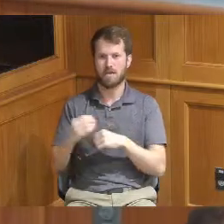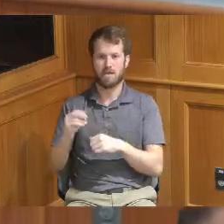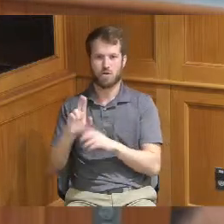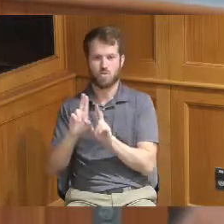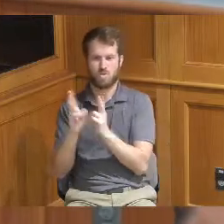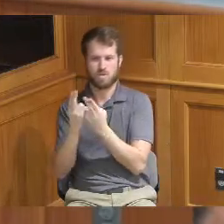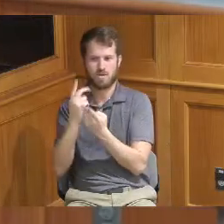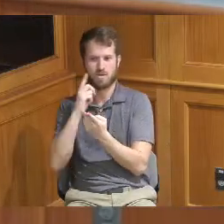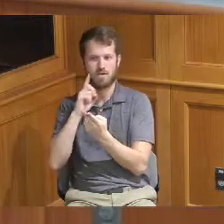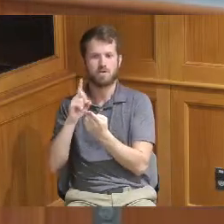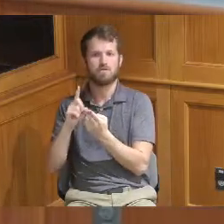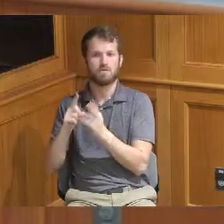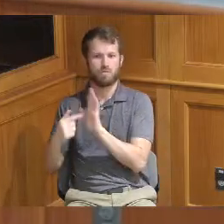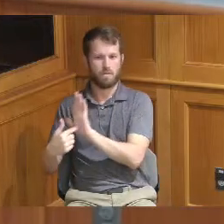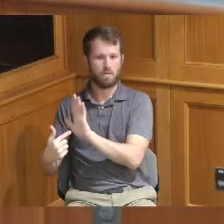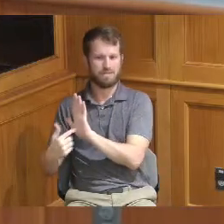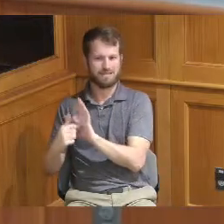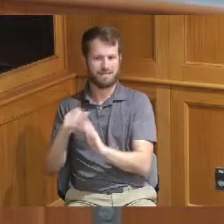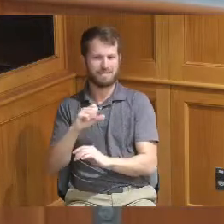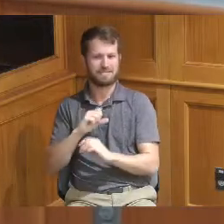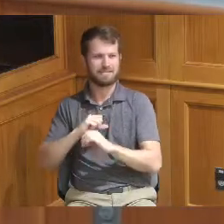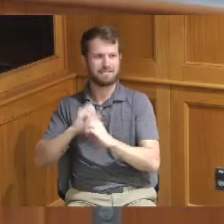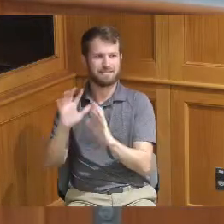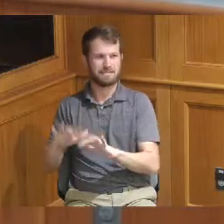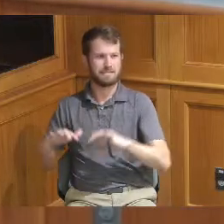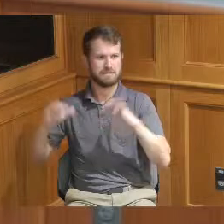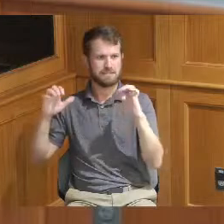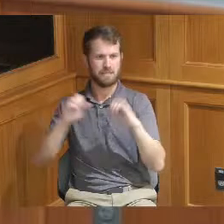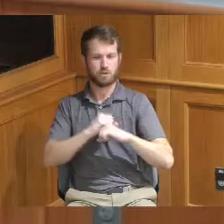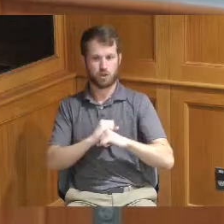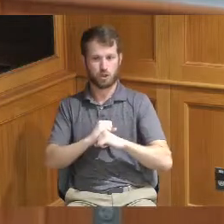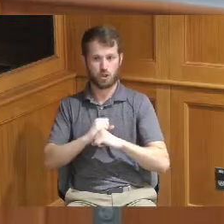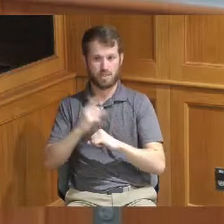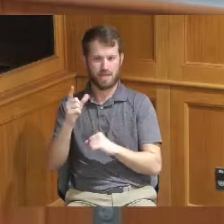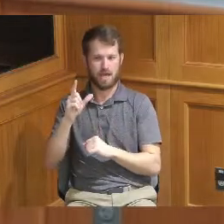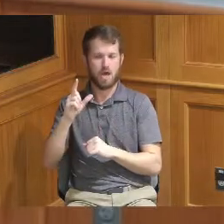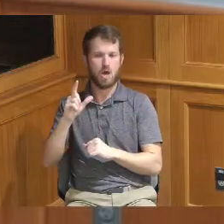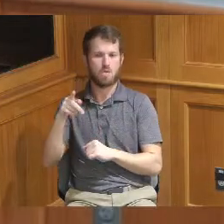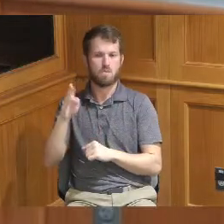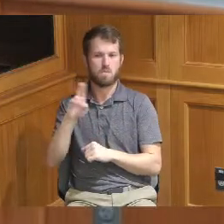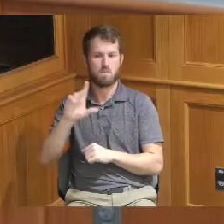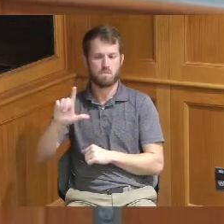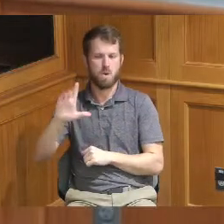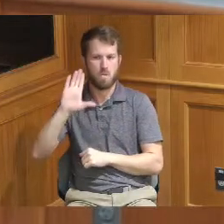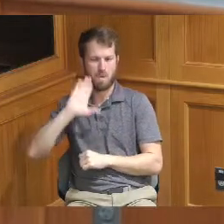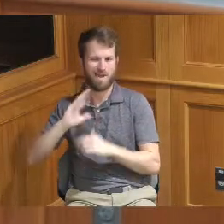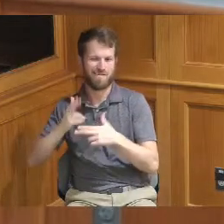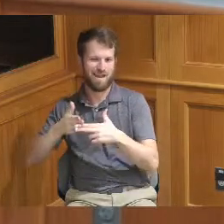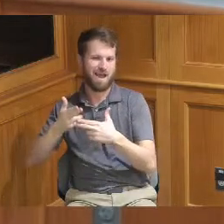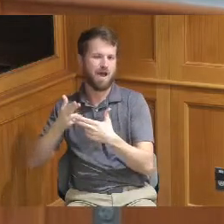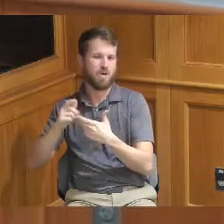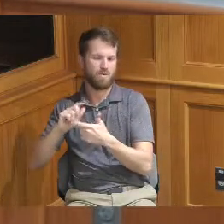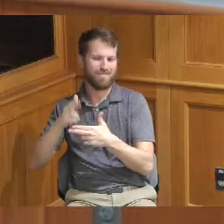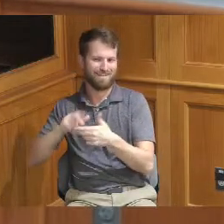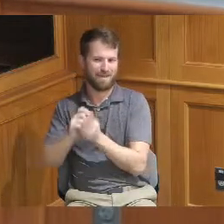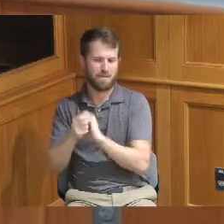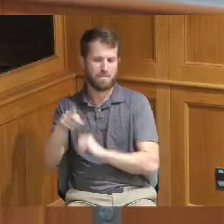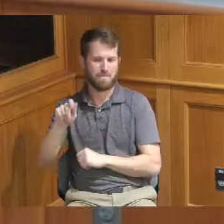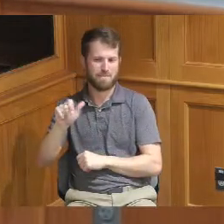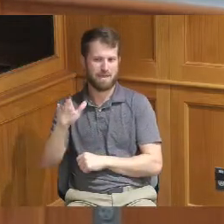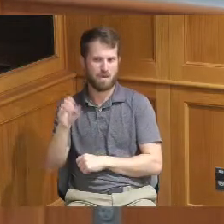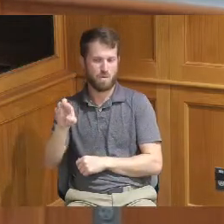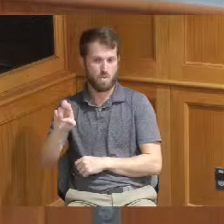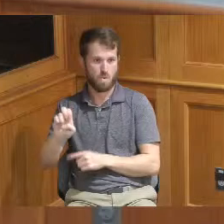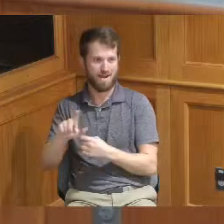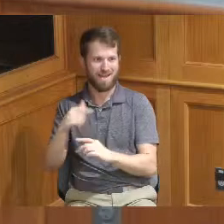20, representing stadium facility security specialists at Paul Brown Stadium, now known as Paycor Stadium. I